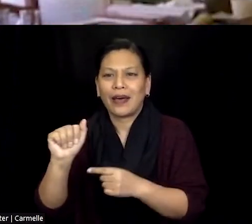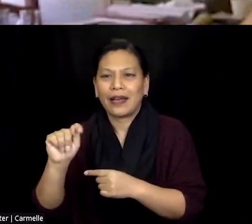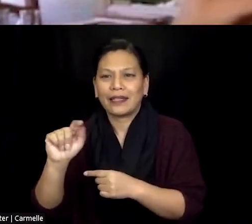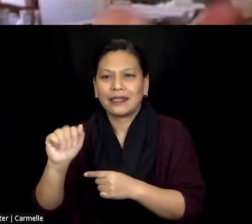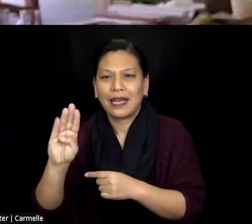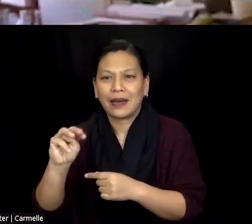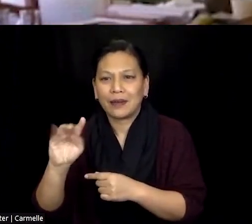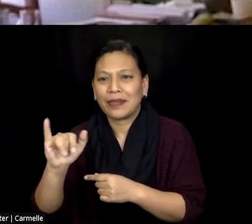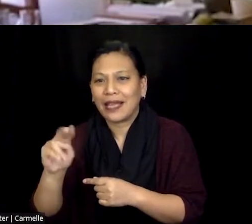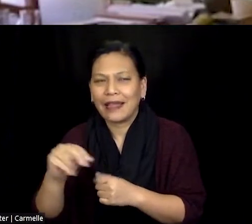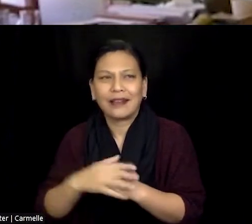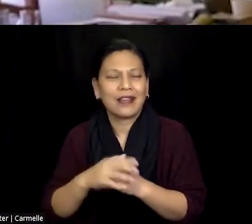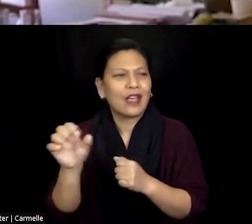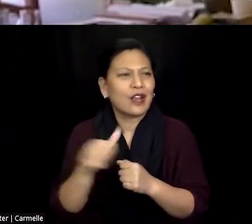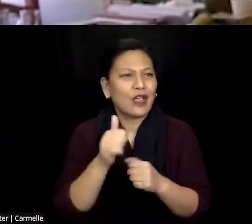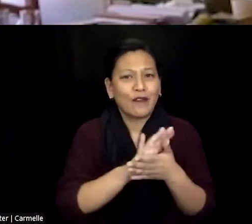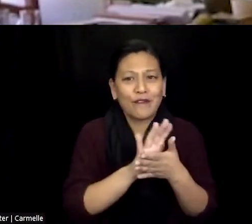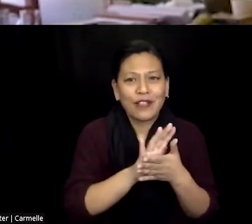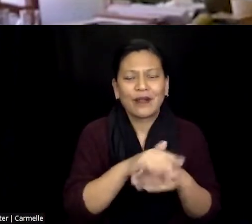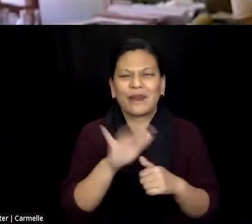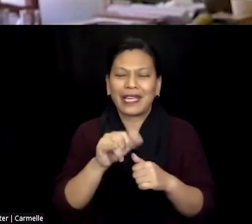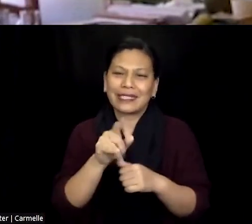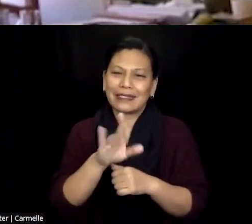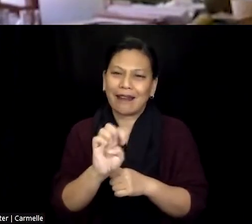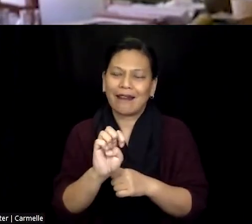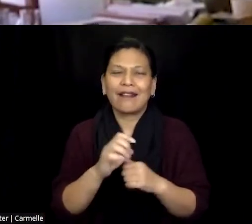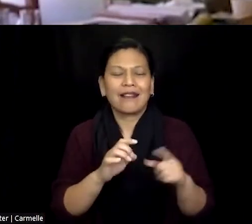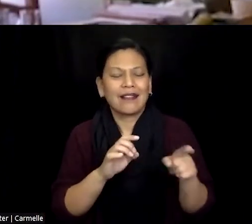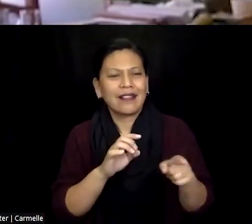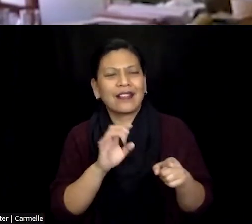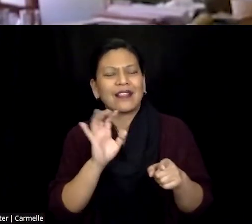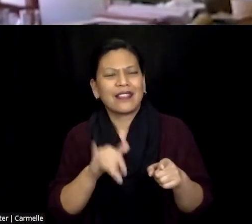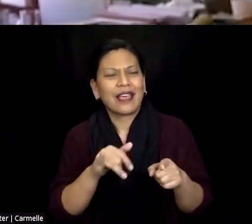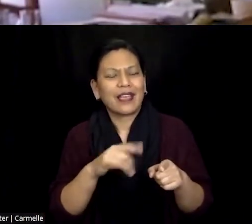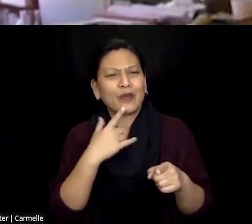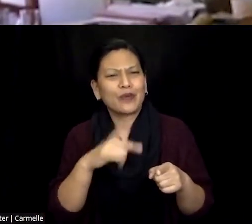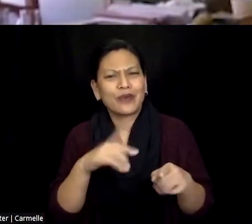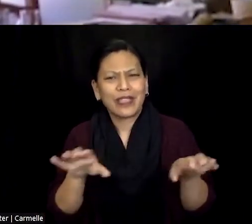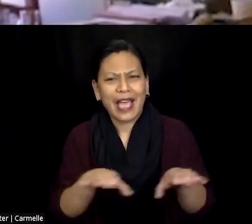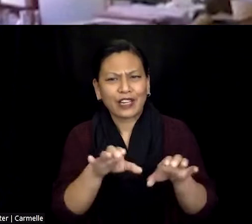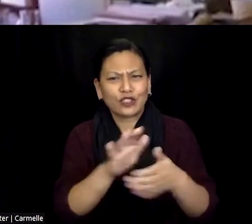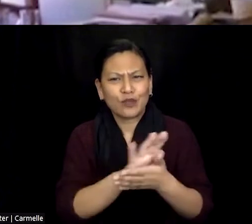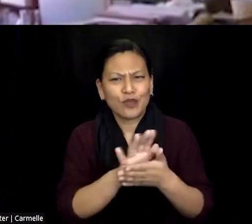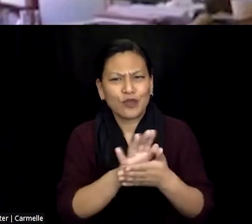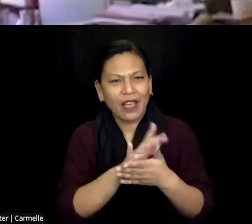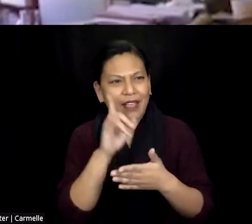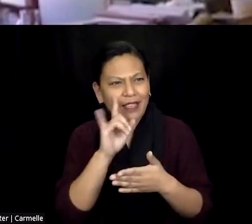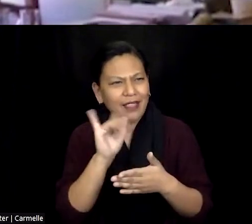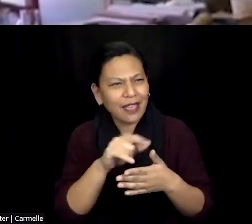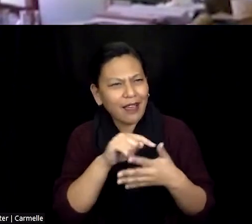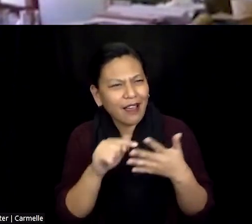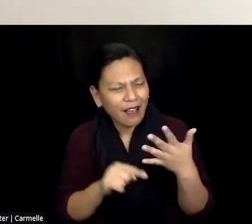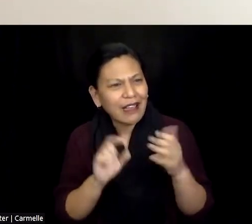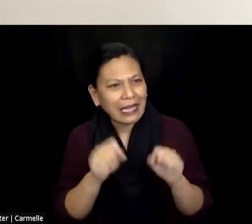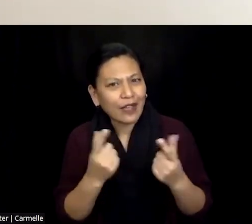long takes and humanist filmmaking, kind of as a Trojan horse was this like action movie as well. And I was like, oh, you could do